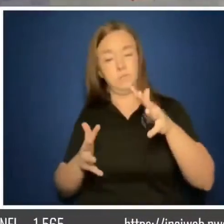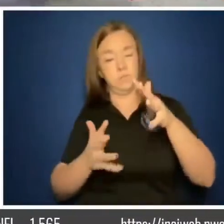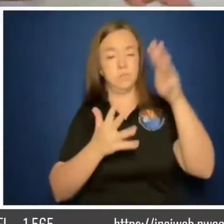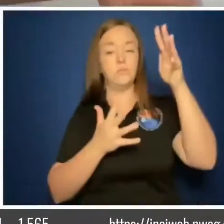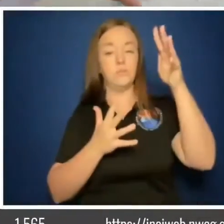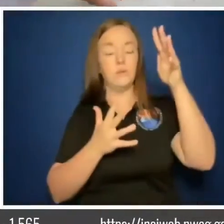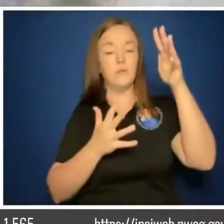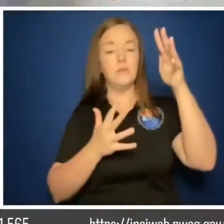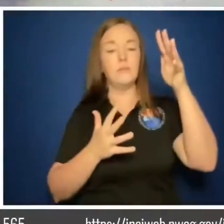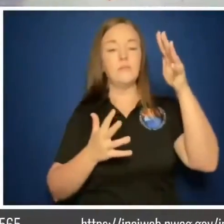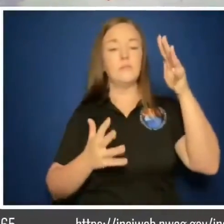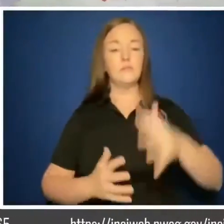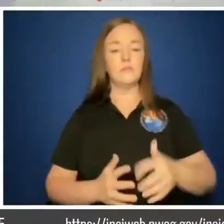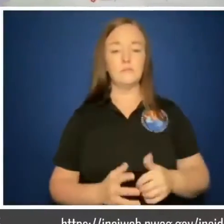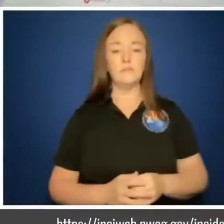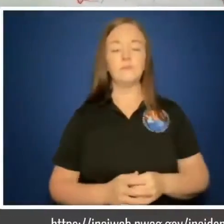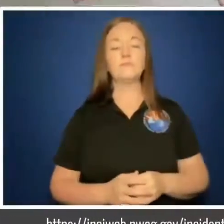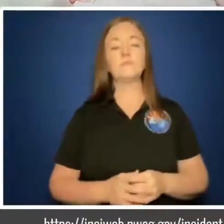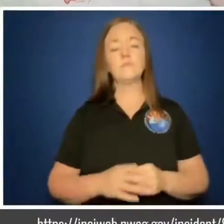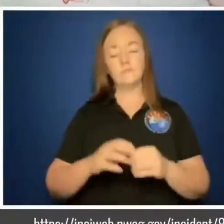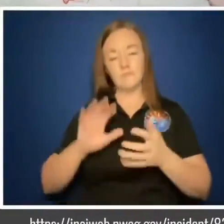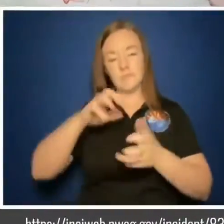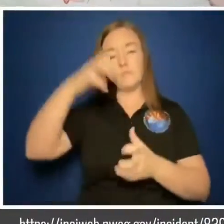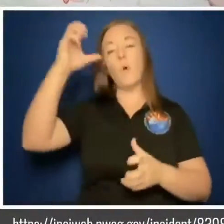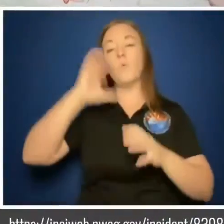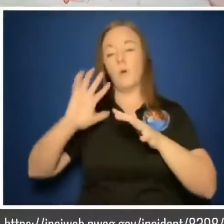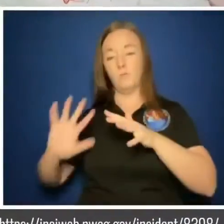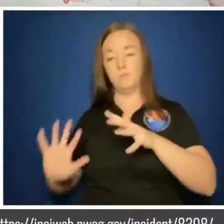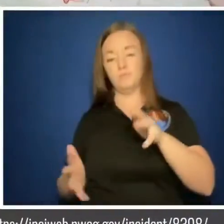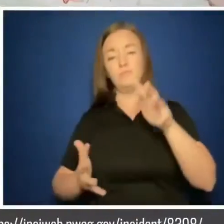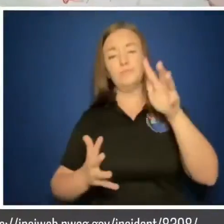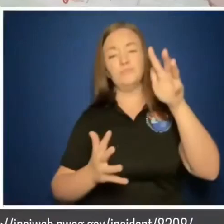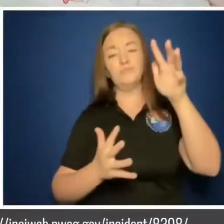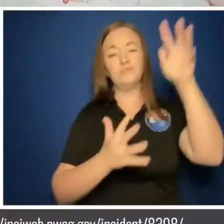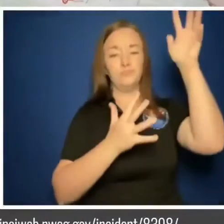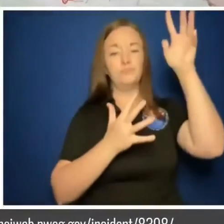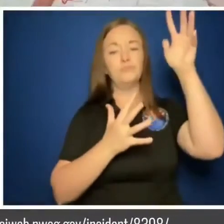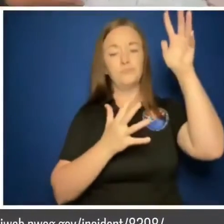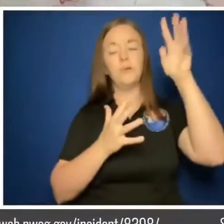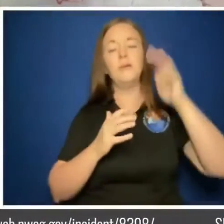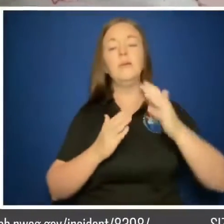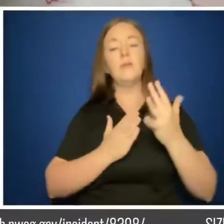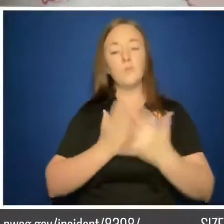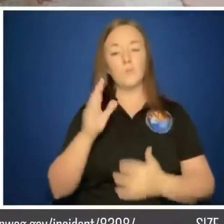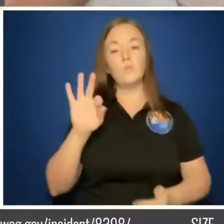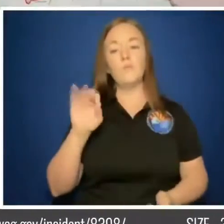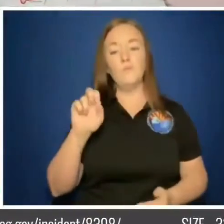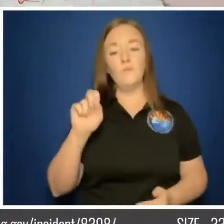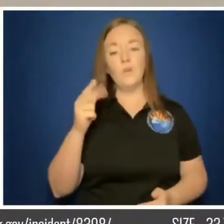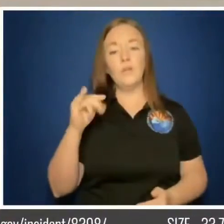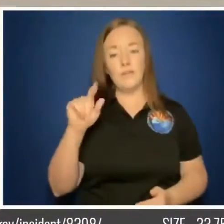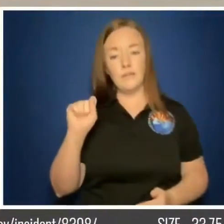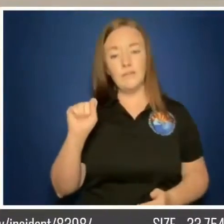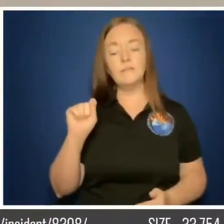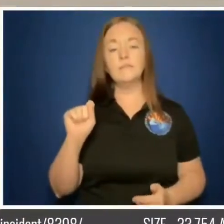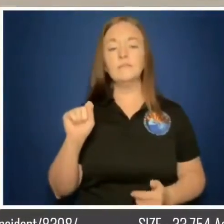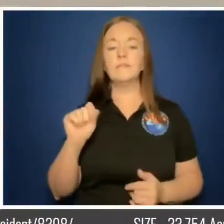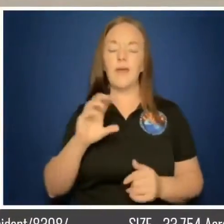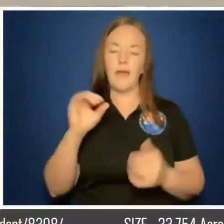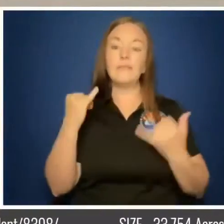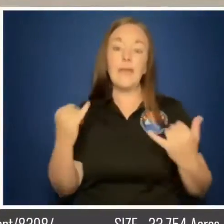smoke up north along the foothills and over towards, as we see this evening, towards